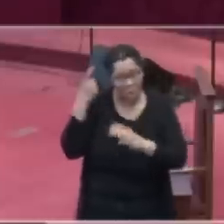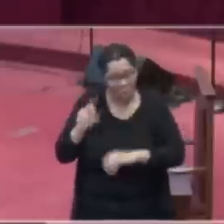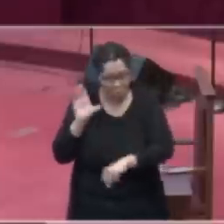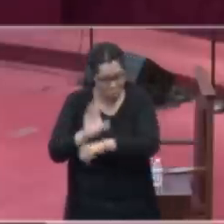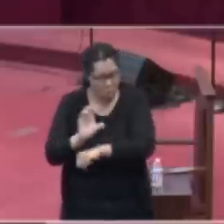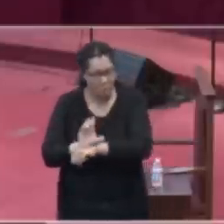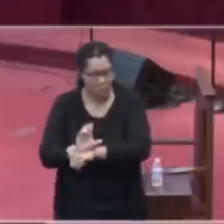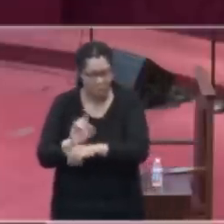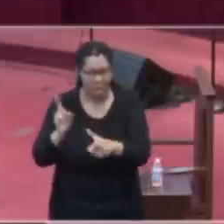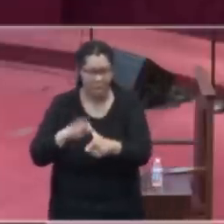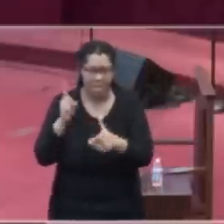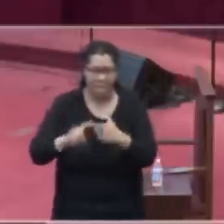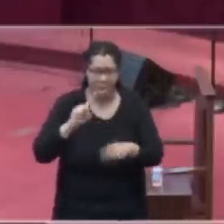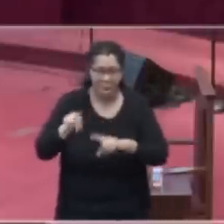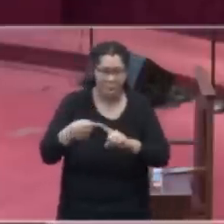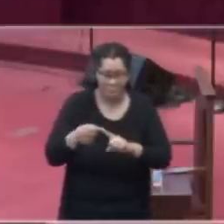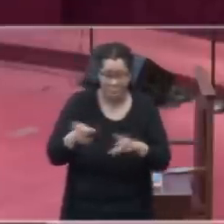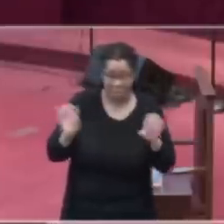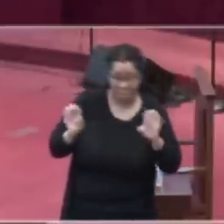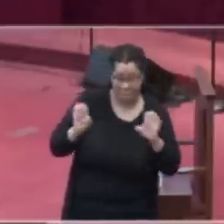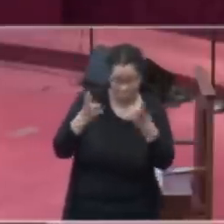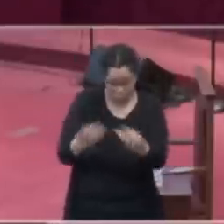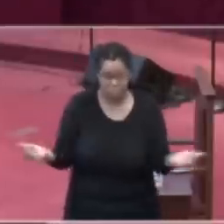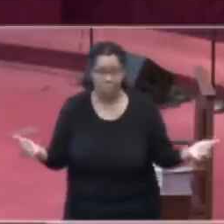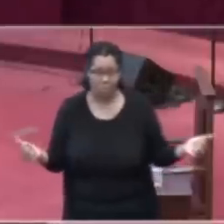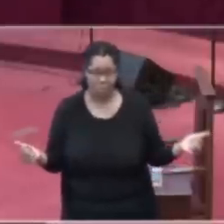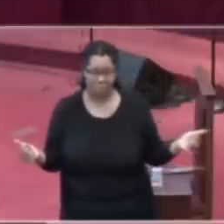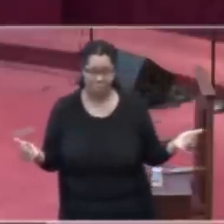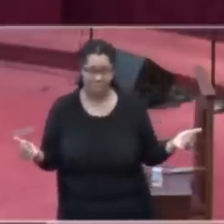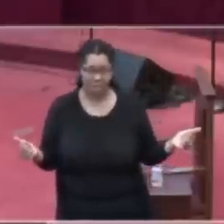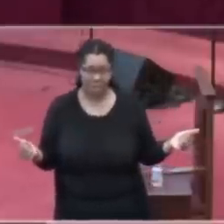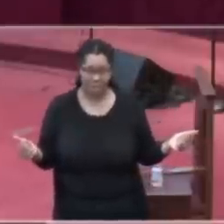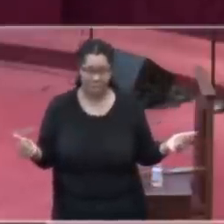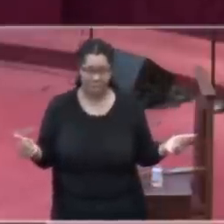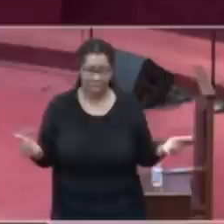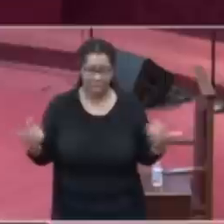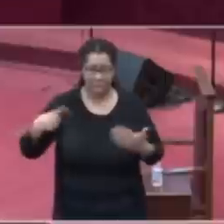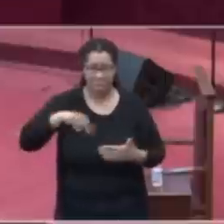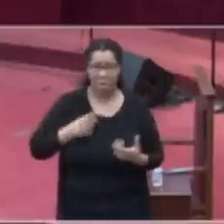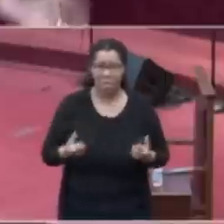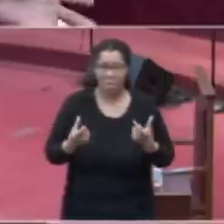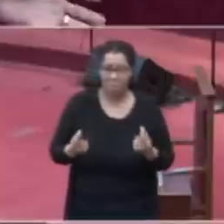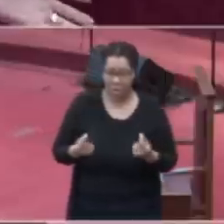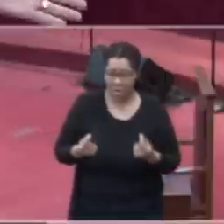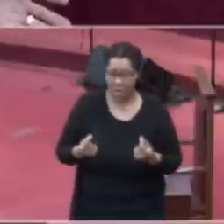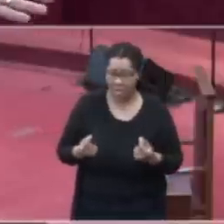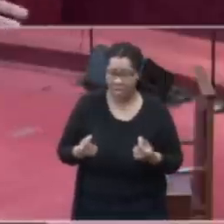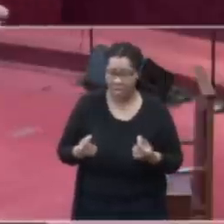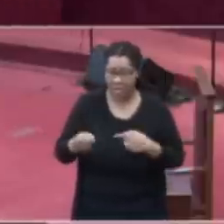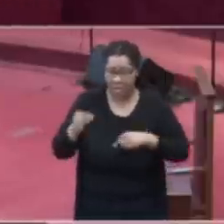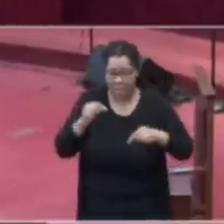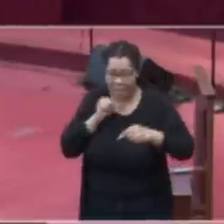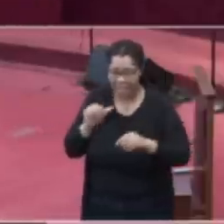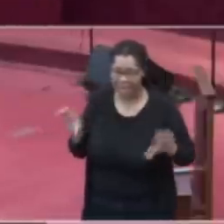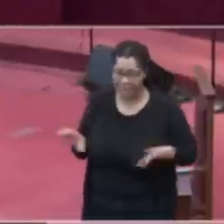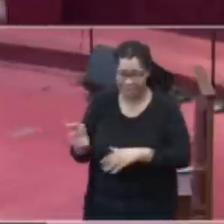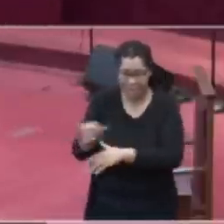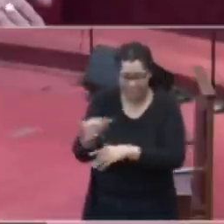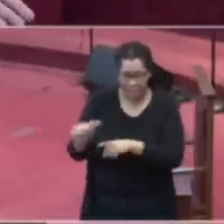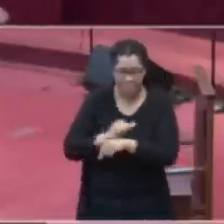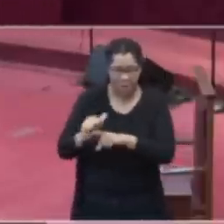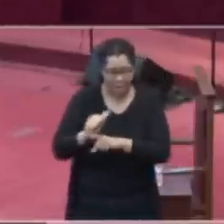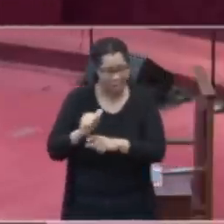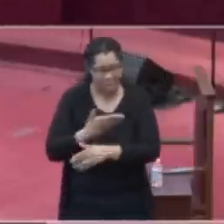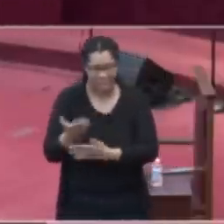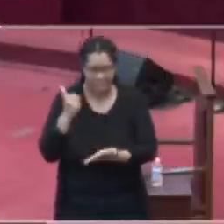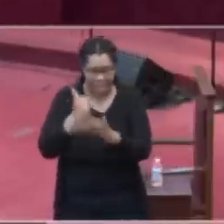church, and then once the crisis subsided, we found ourselves backing up off of what helped